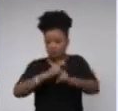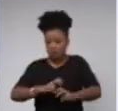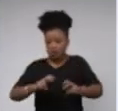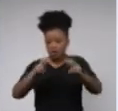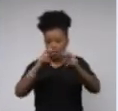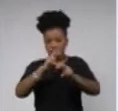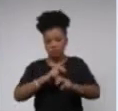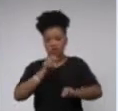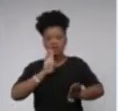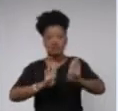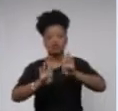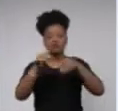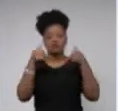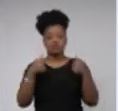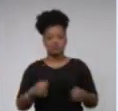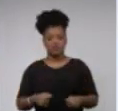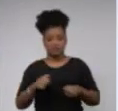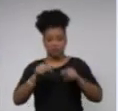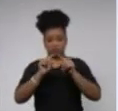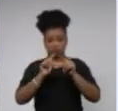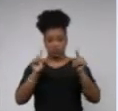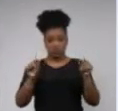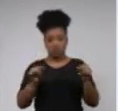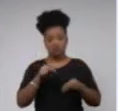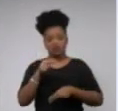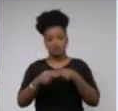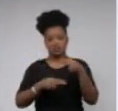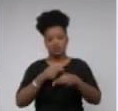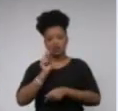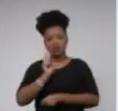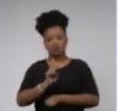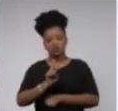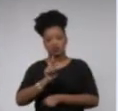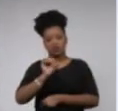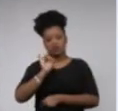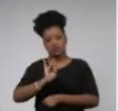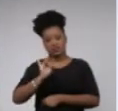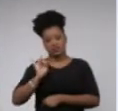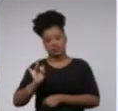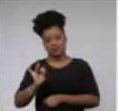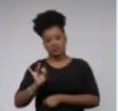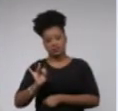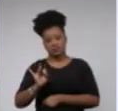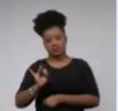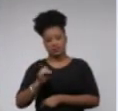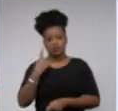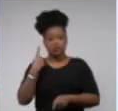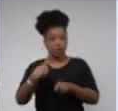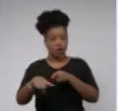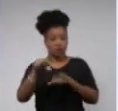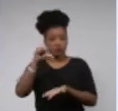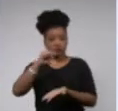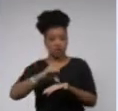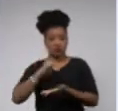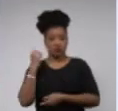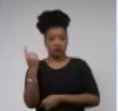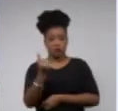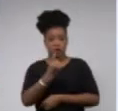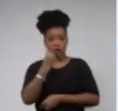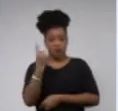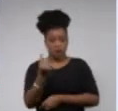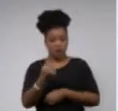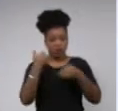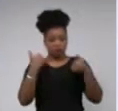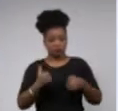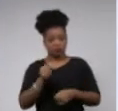277 in the National Civil Defense Labs, and 207 in the National Center for Genetics.